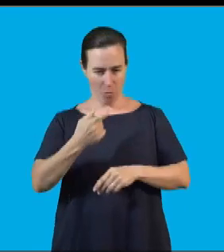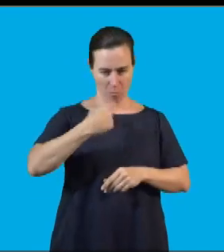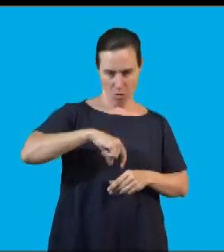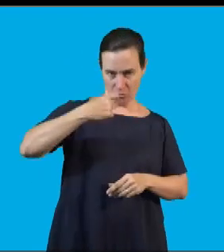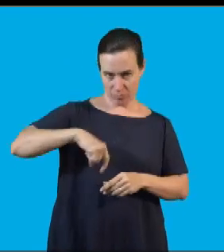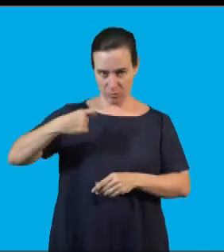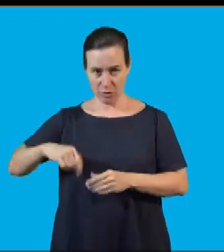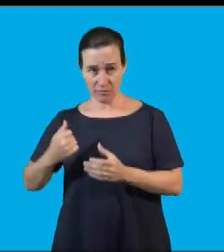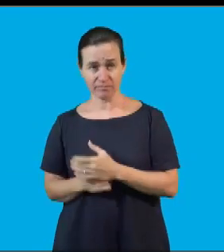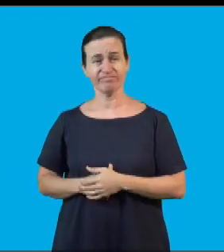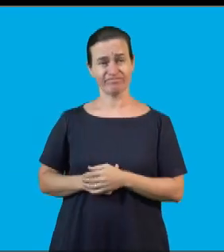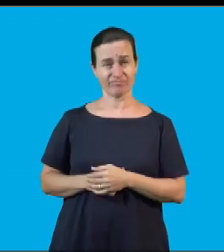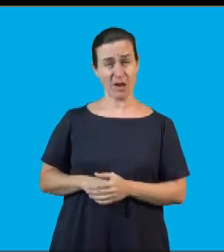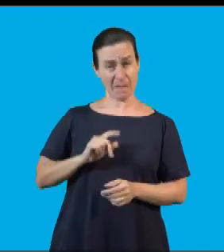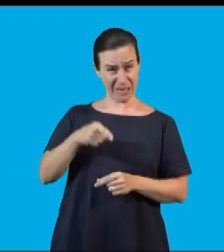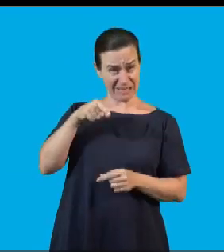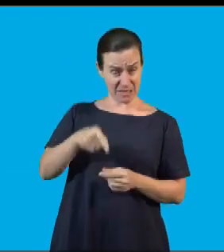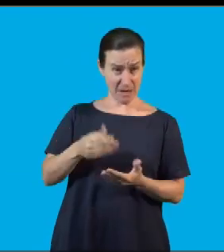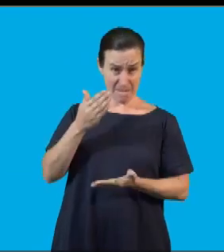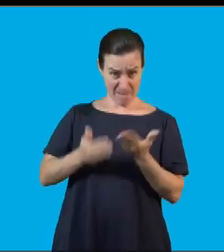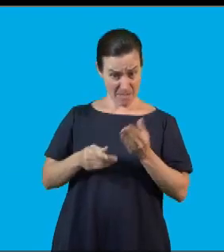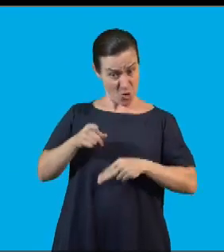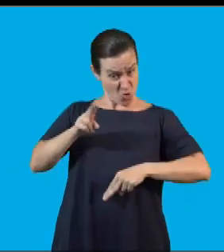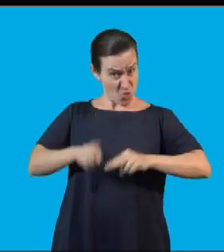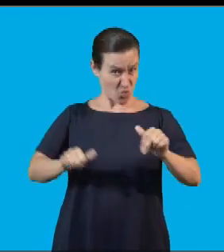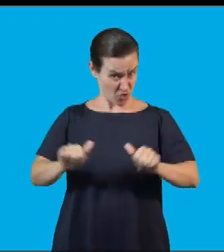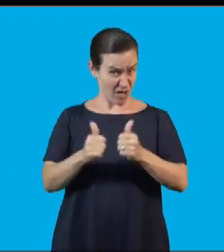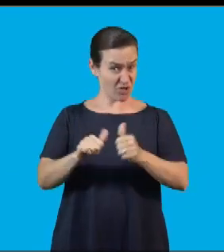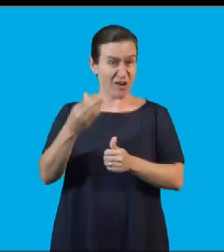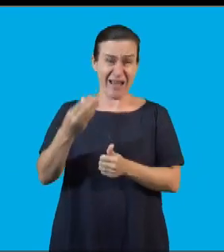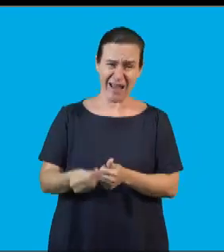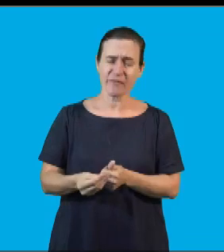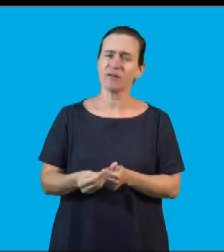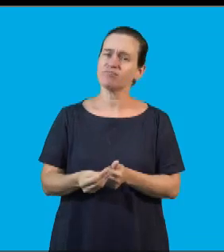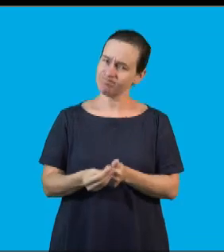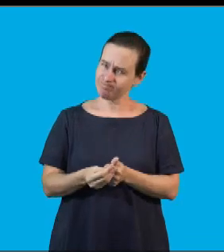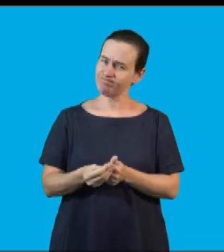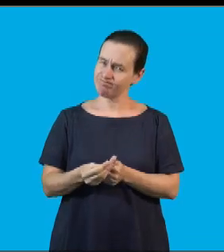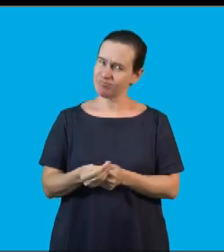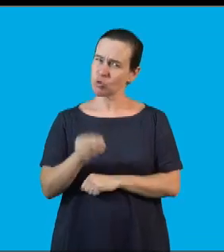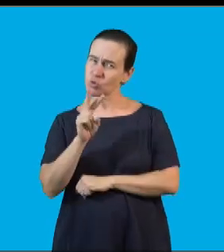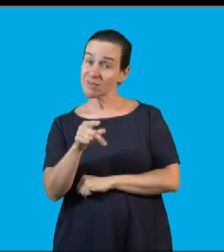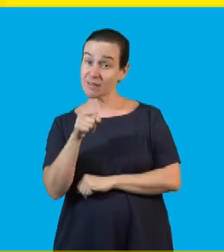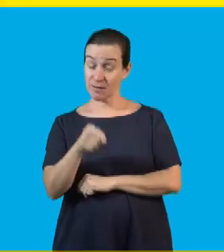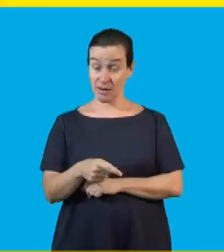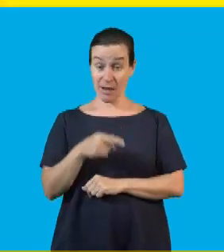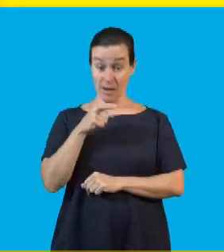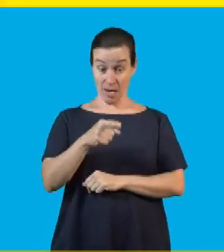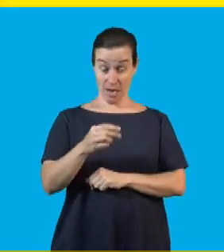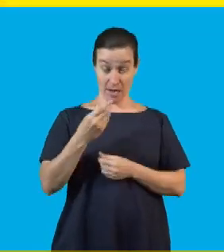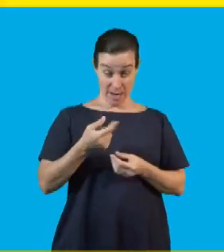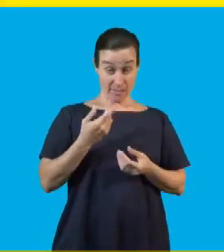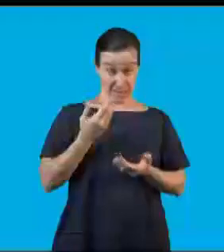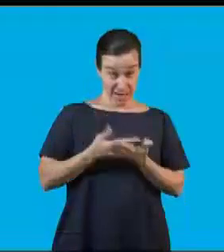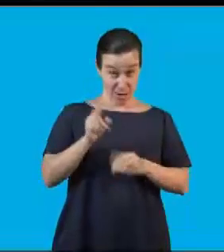has this technological revolution also led to new challenges? Alarm bells are going off, grade 12s. There's a rhetorical